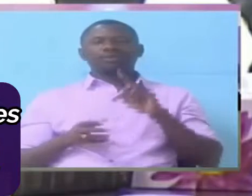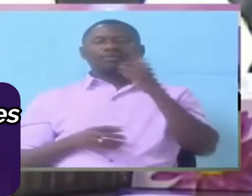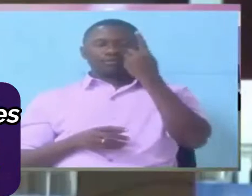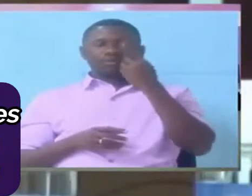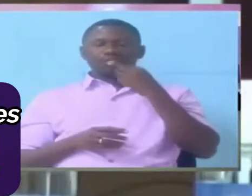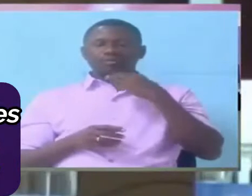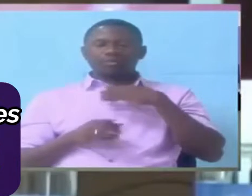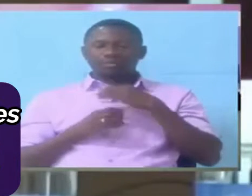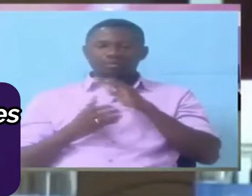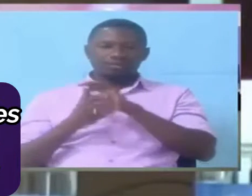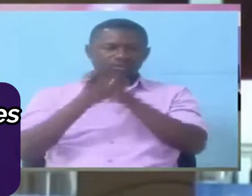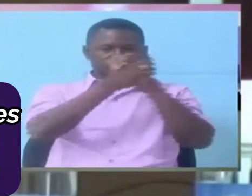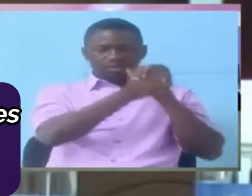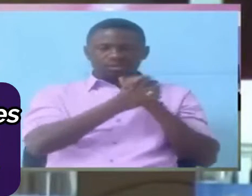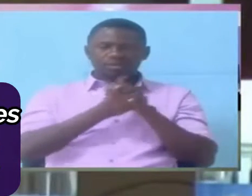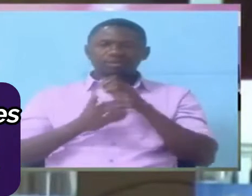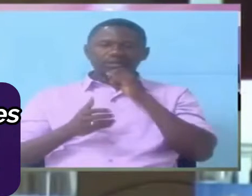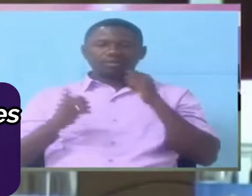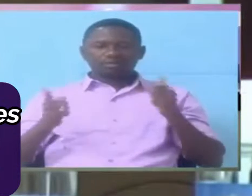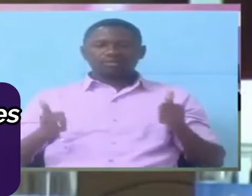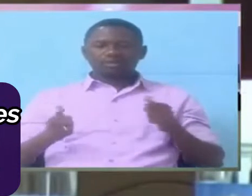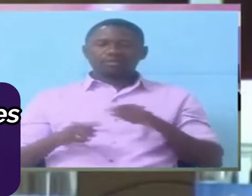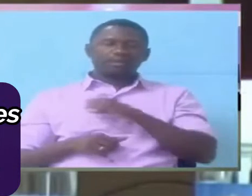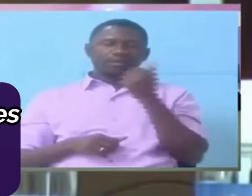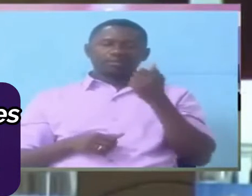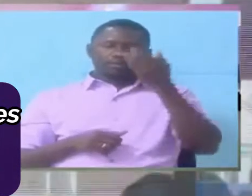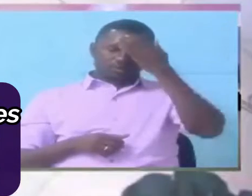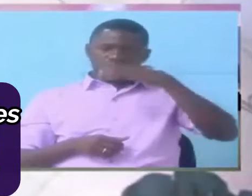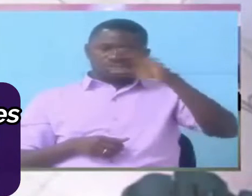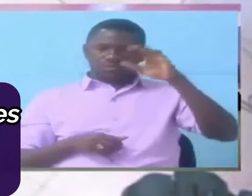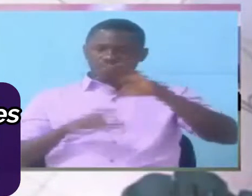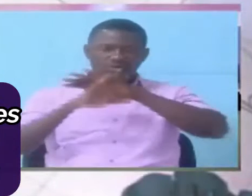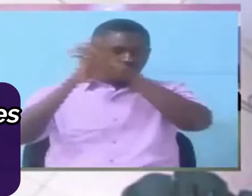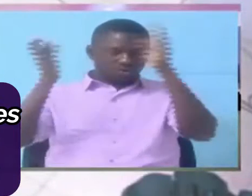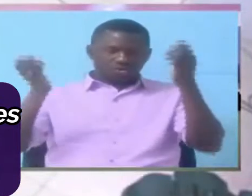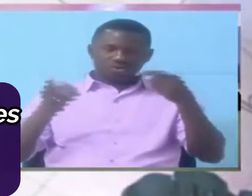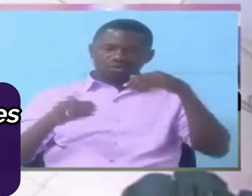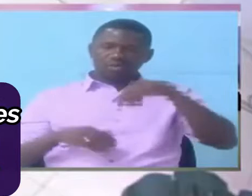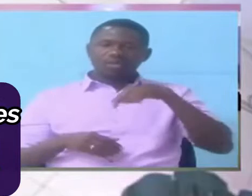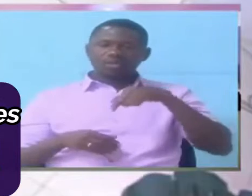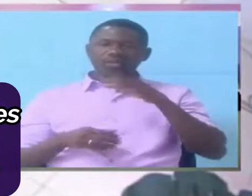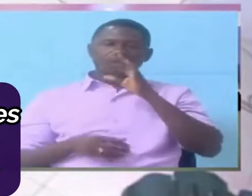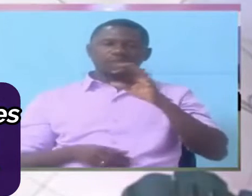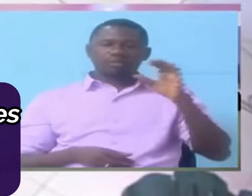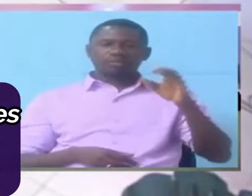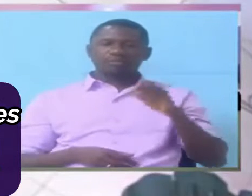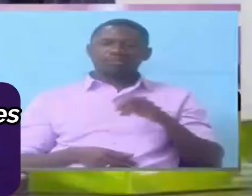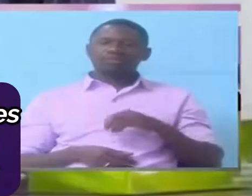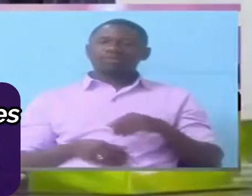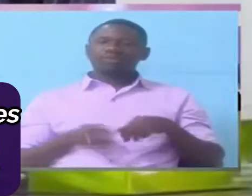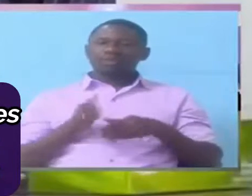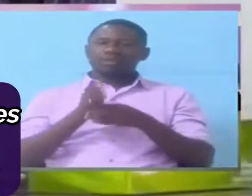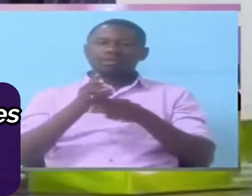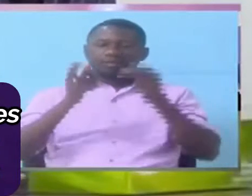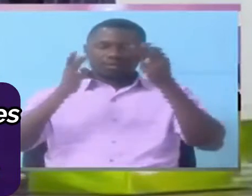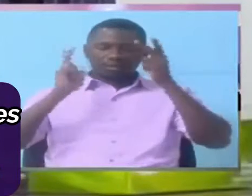of all, I am greeting the chairman. And then commissioners from Bebejang. All the commissioners present here. Lead council and Ala